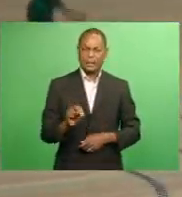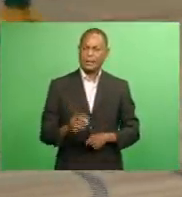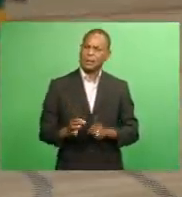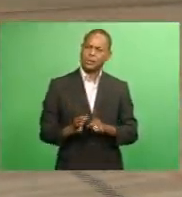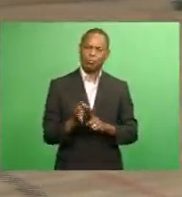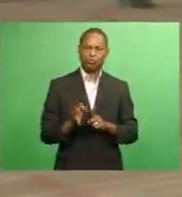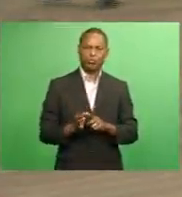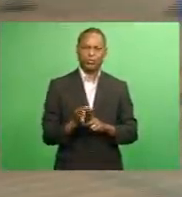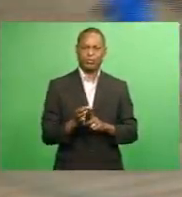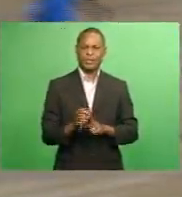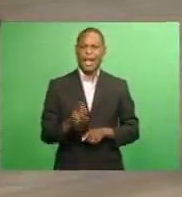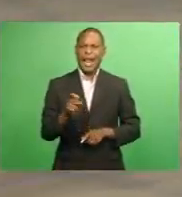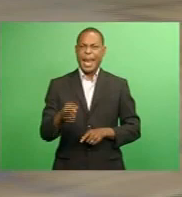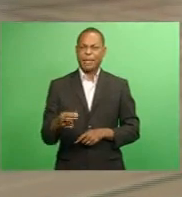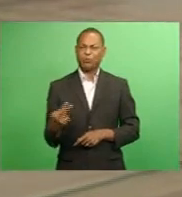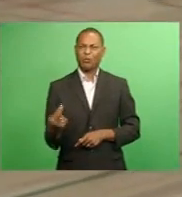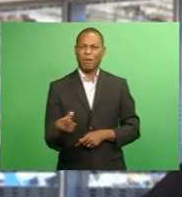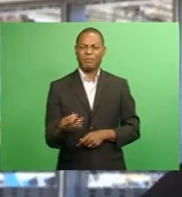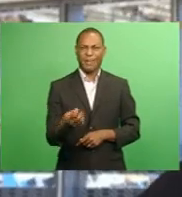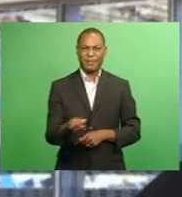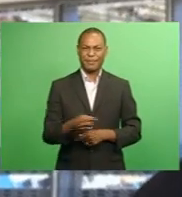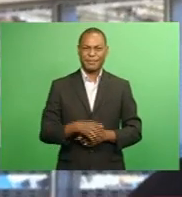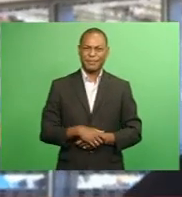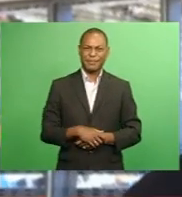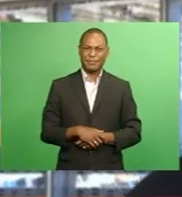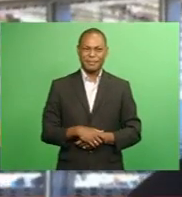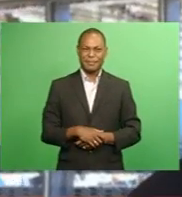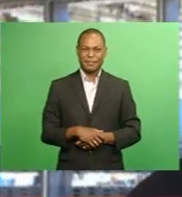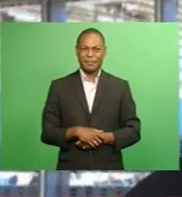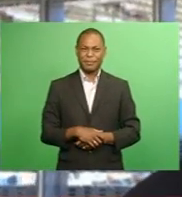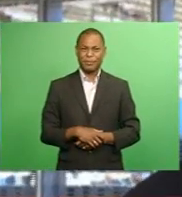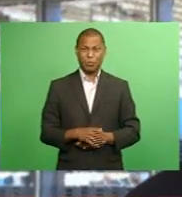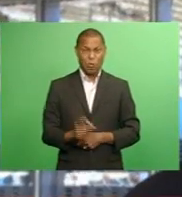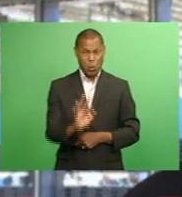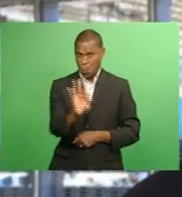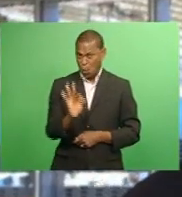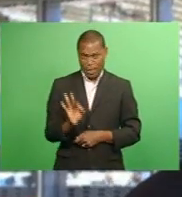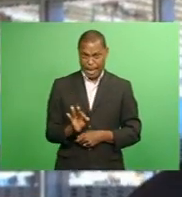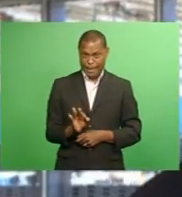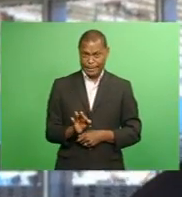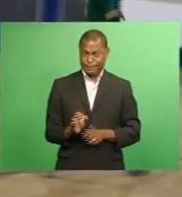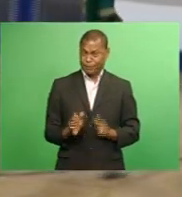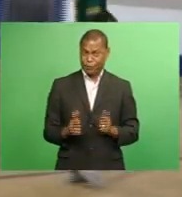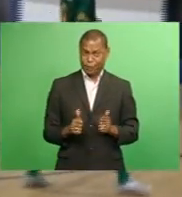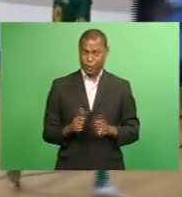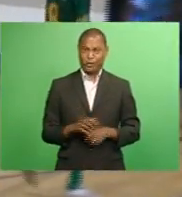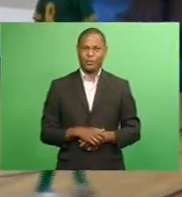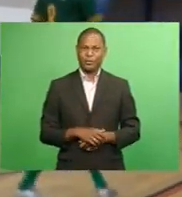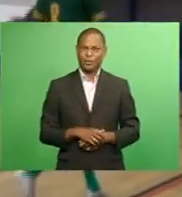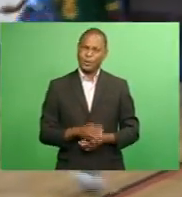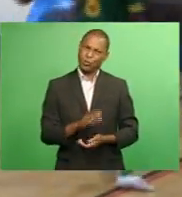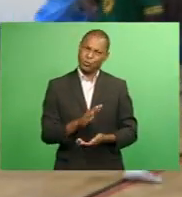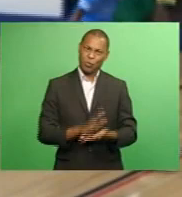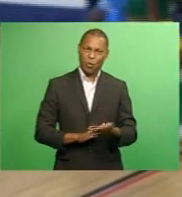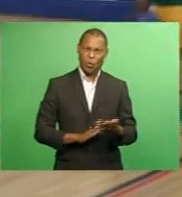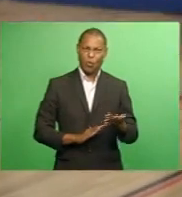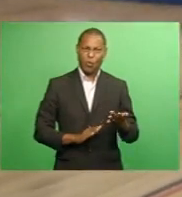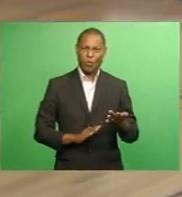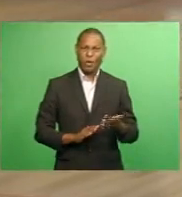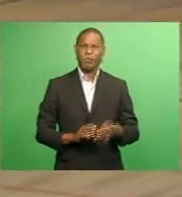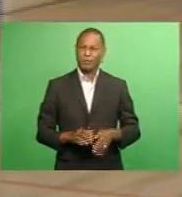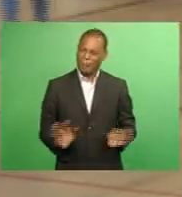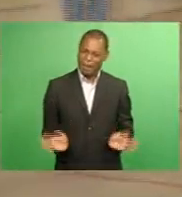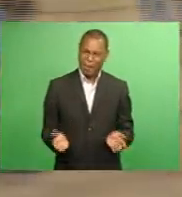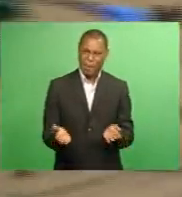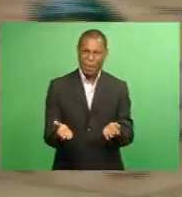Futsal League. The areas that we are not finishing, we go to the goal, but we don't finish the goals,